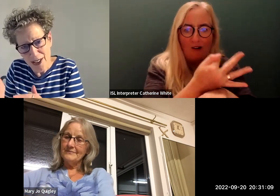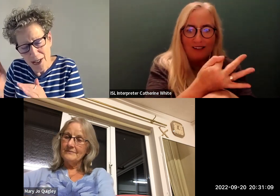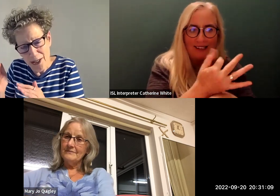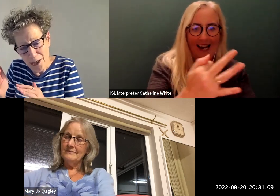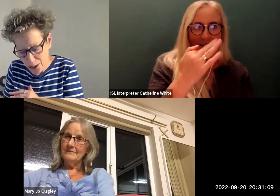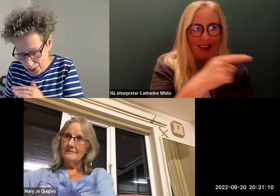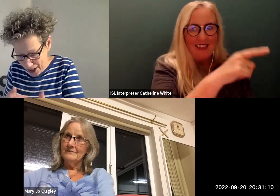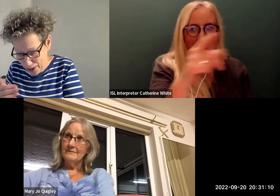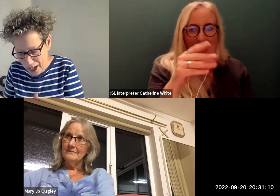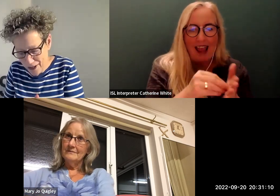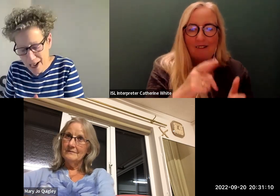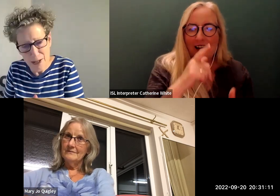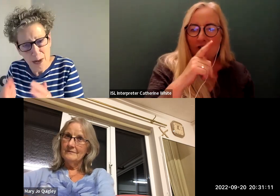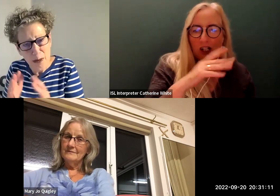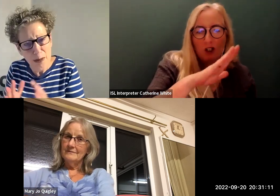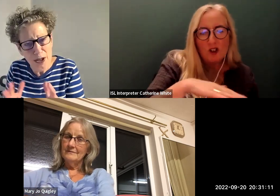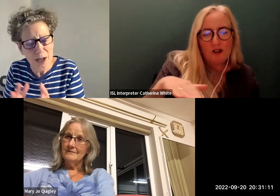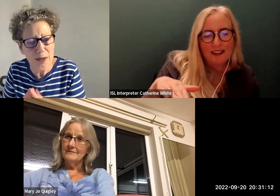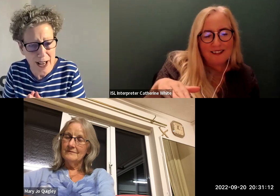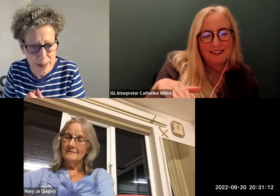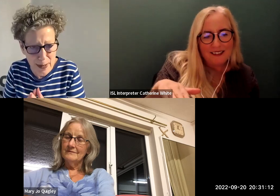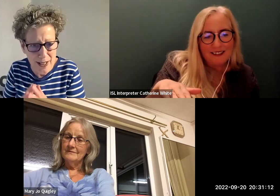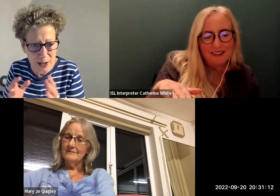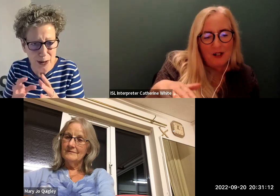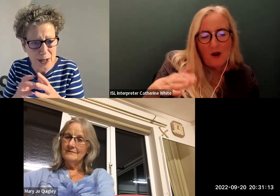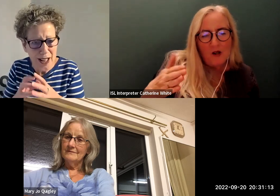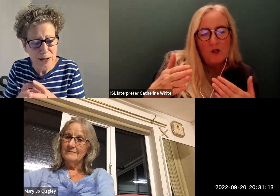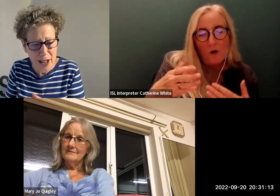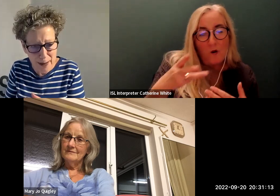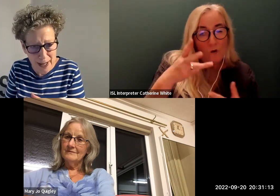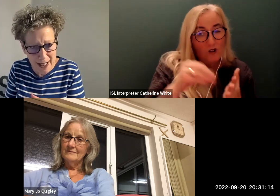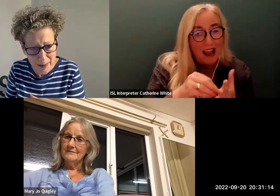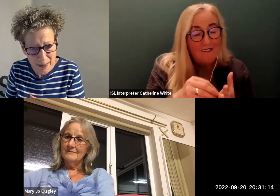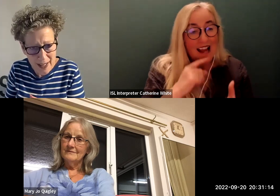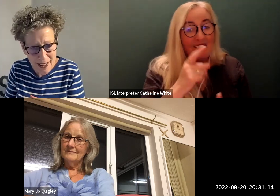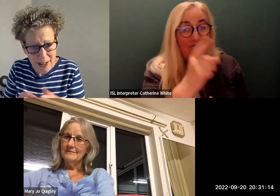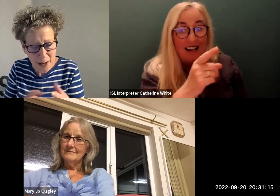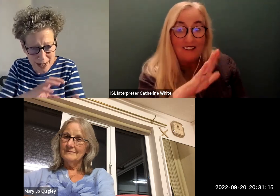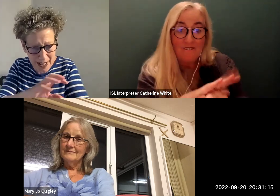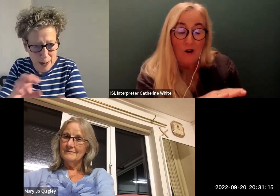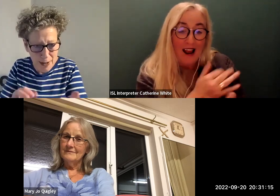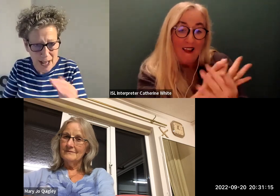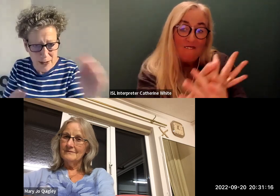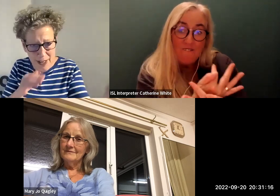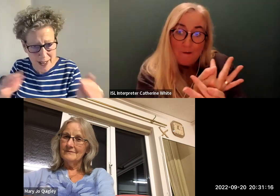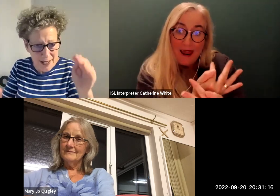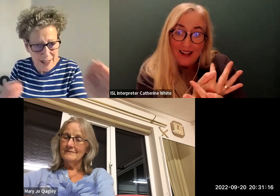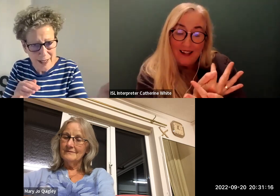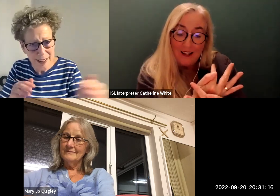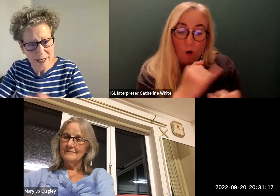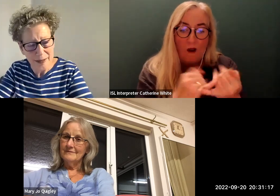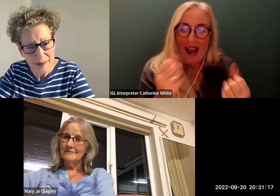child, or the other way around? What would your advice be to a family who is dealing with